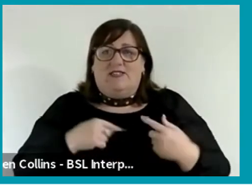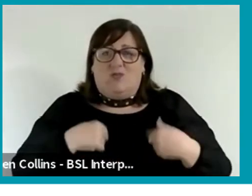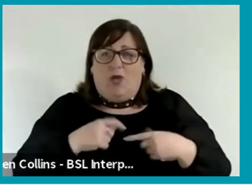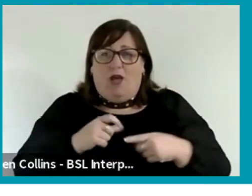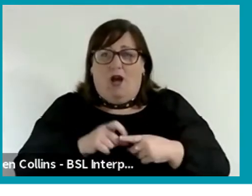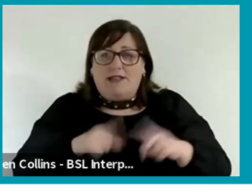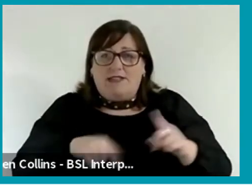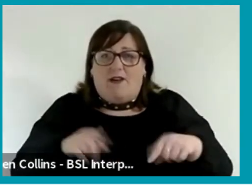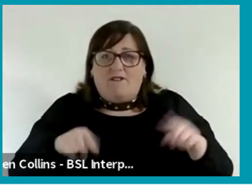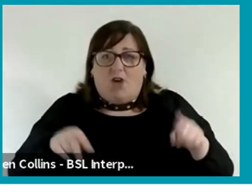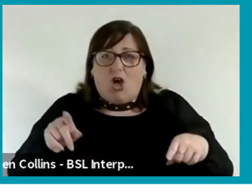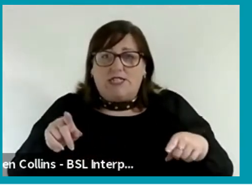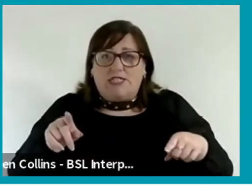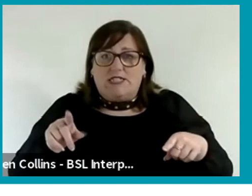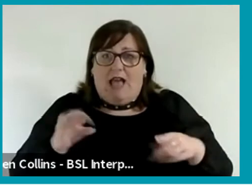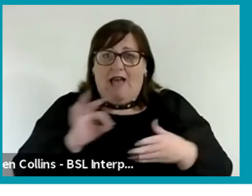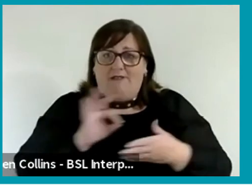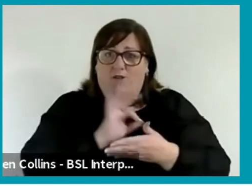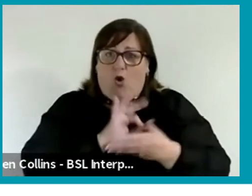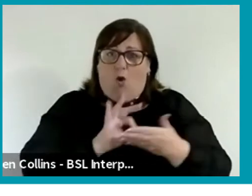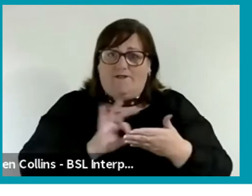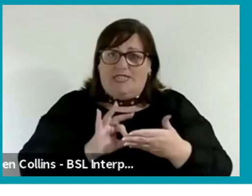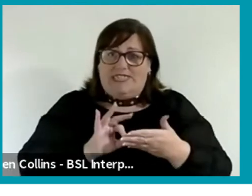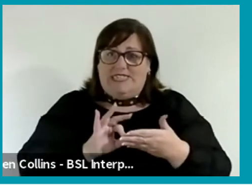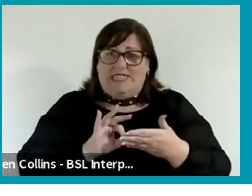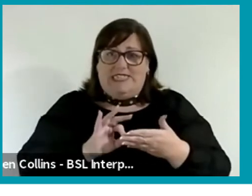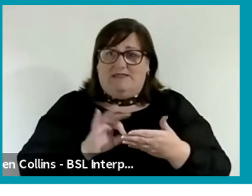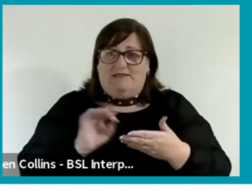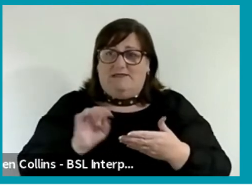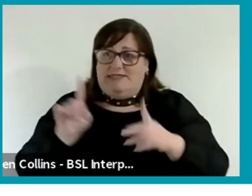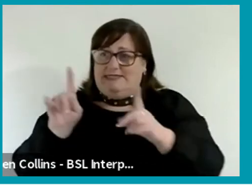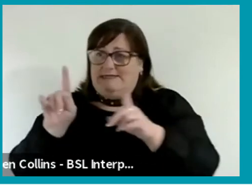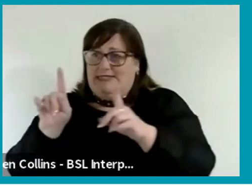the world. You know, very, very strong Polish presence, India, China,